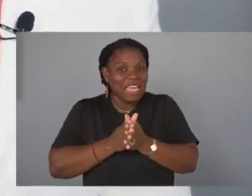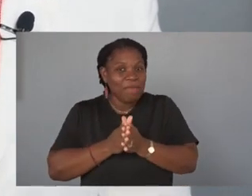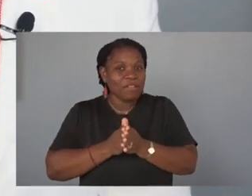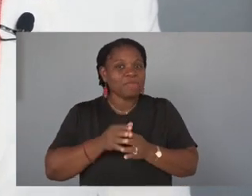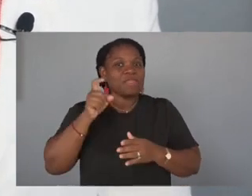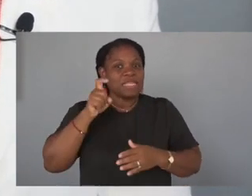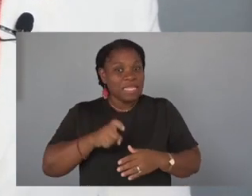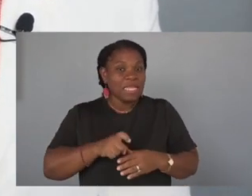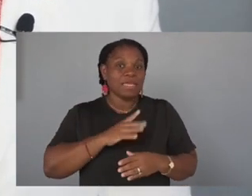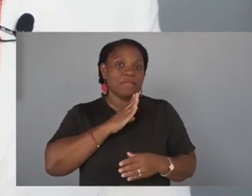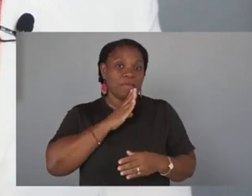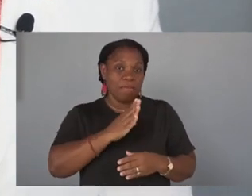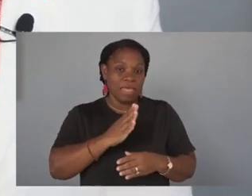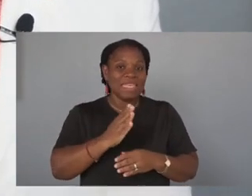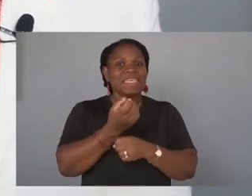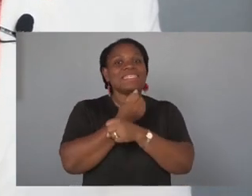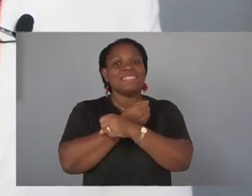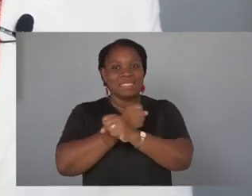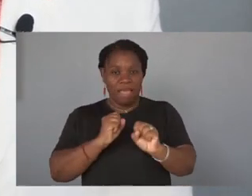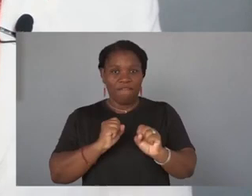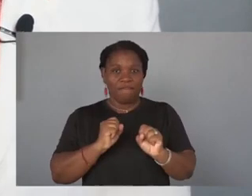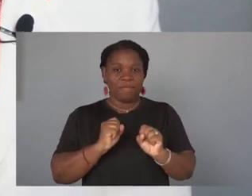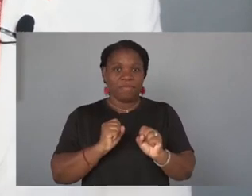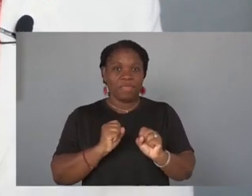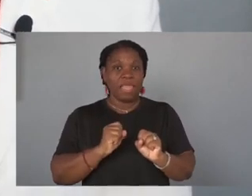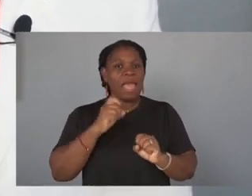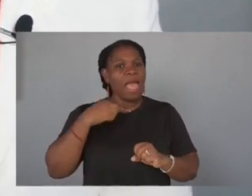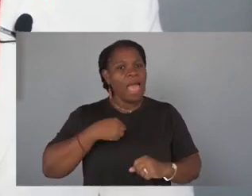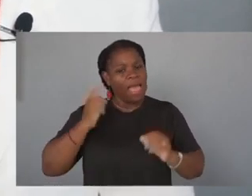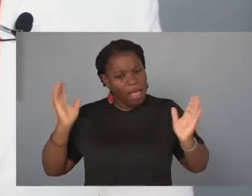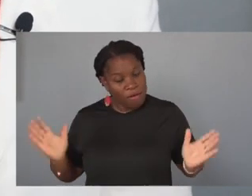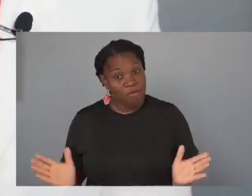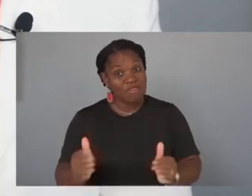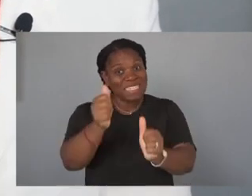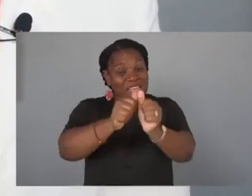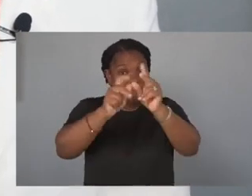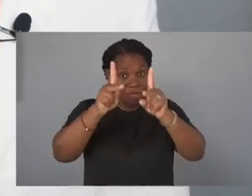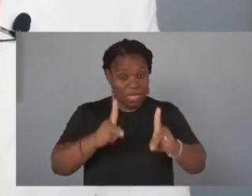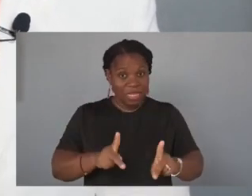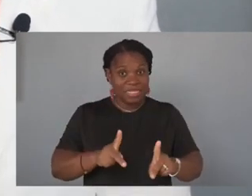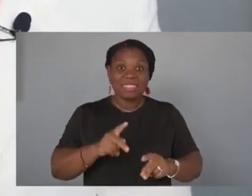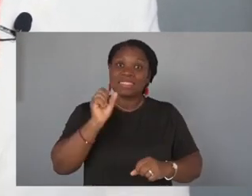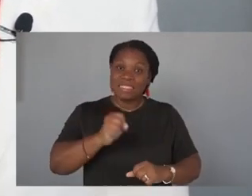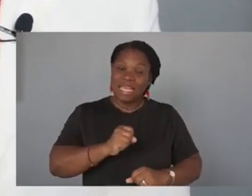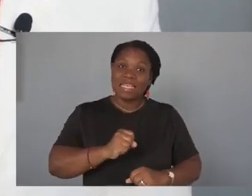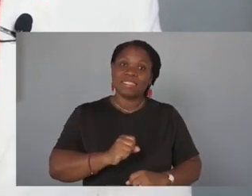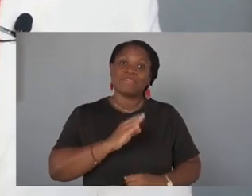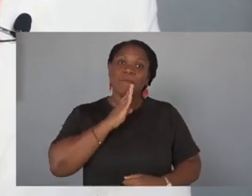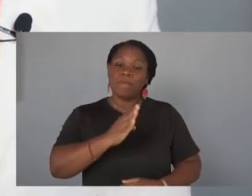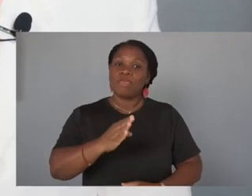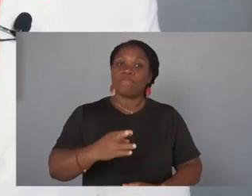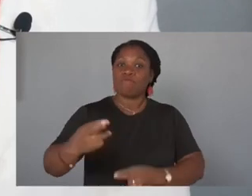all must prioritize our collective safety and uphold the spirit of togetherness and goodwill. I urge everyone to partake in the